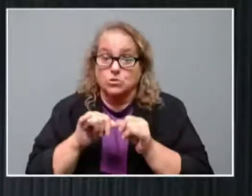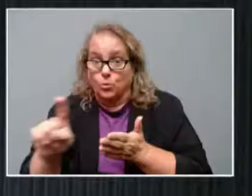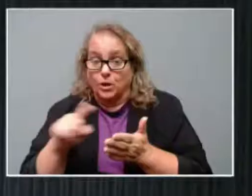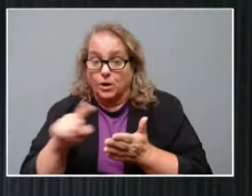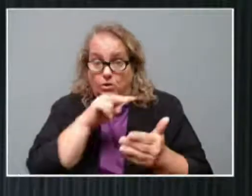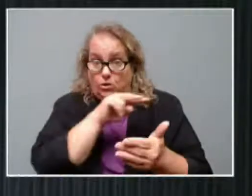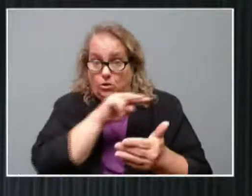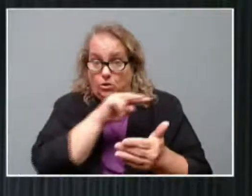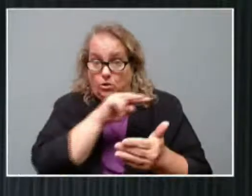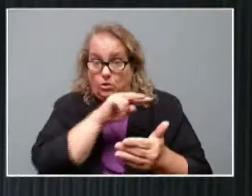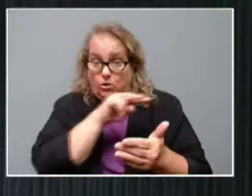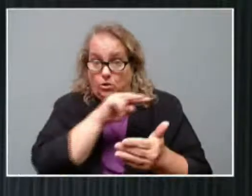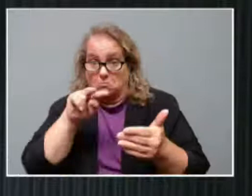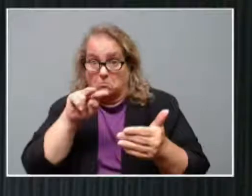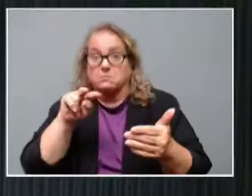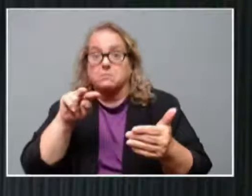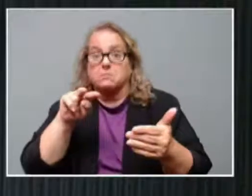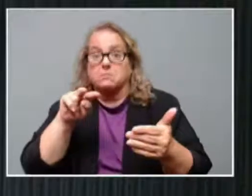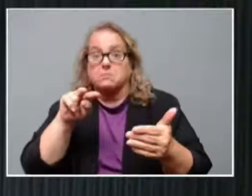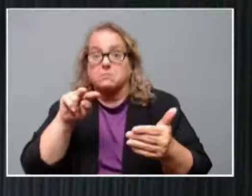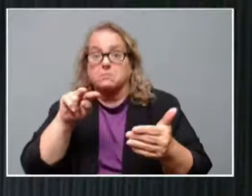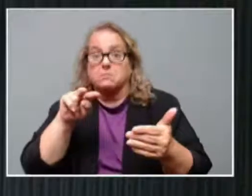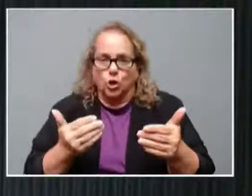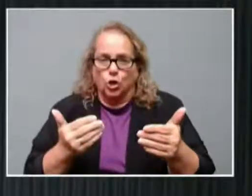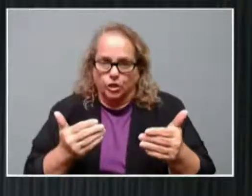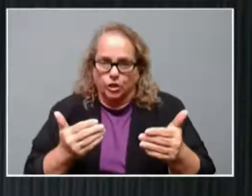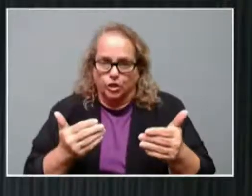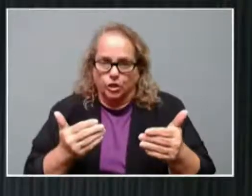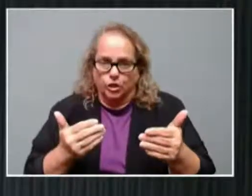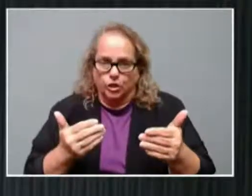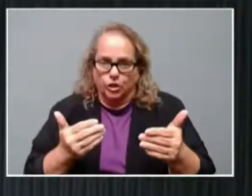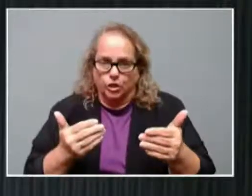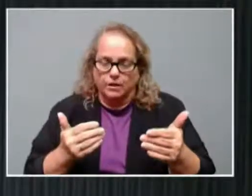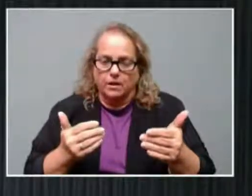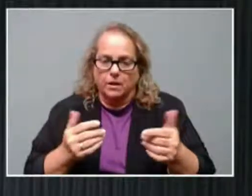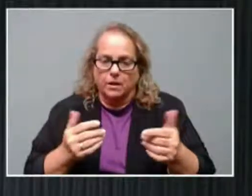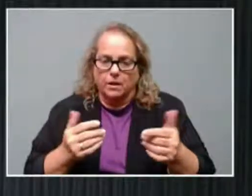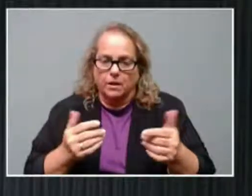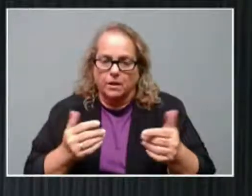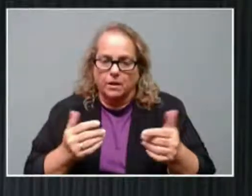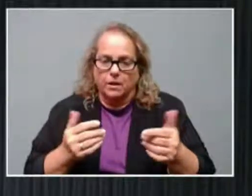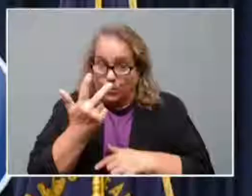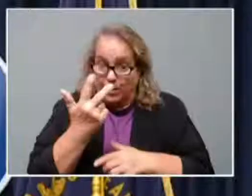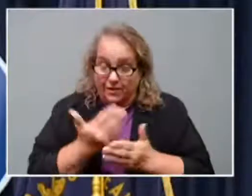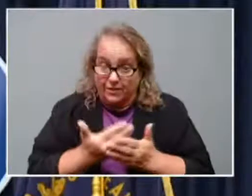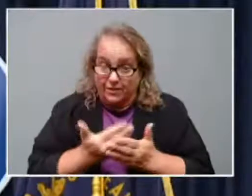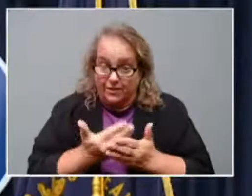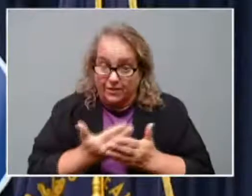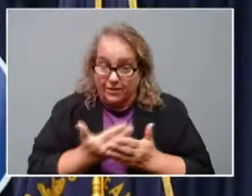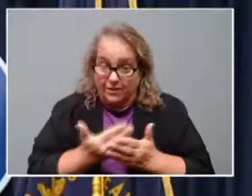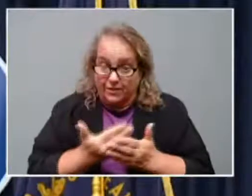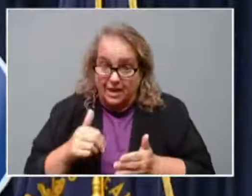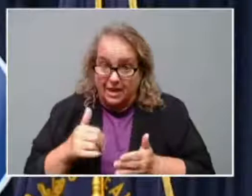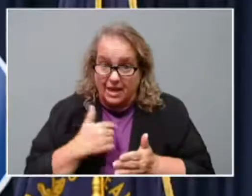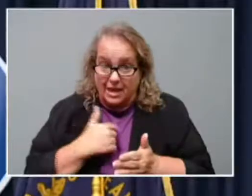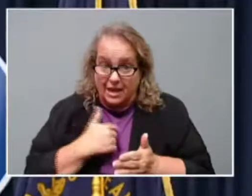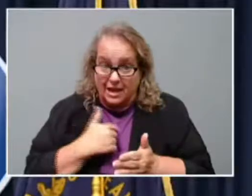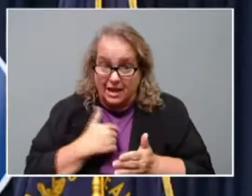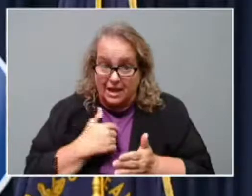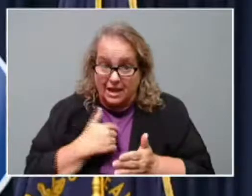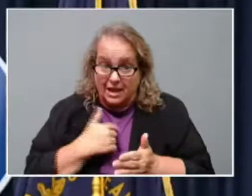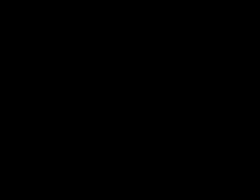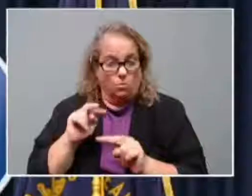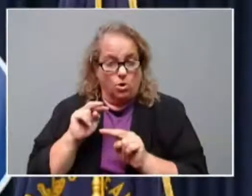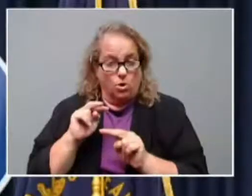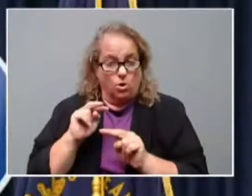are good. But again, the 3 things that I'm just watching and we